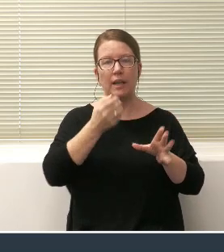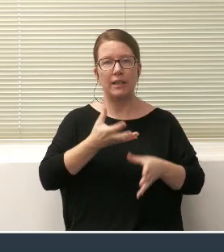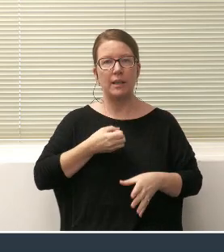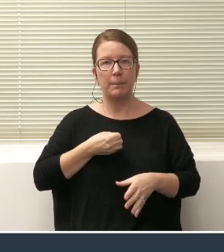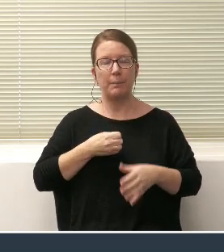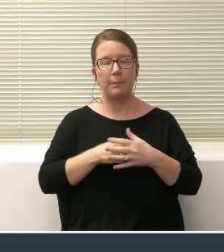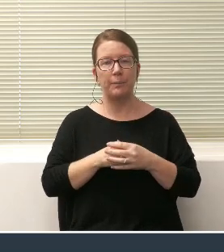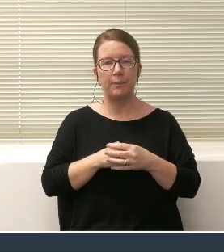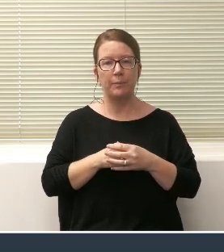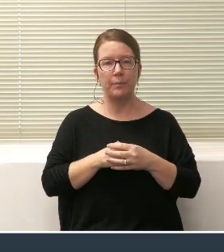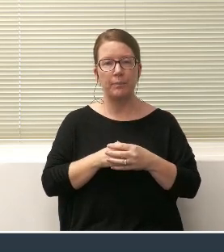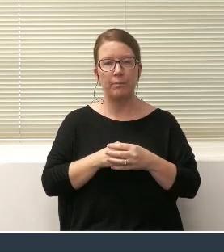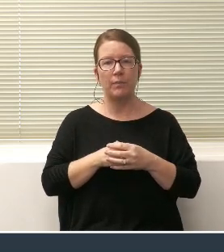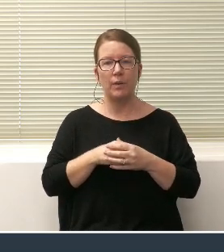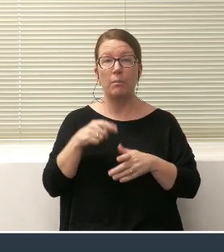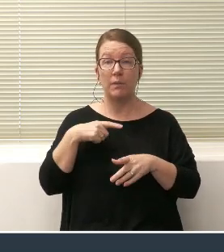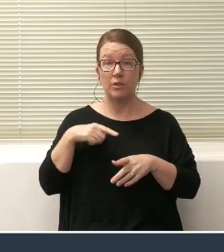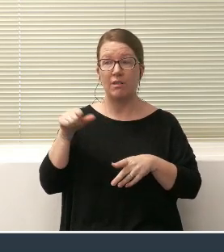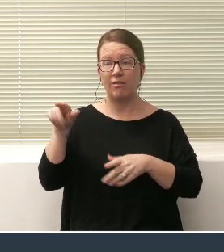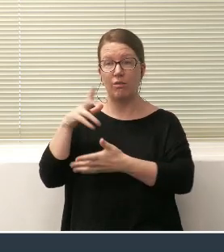be divested. Yeah.